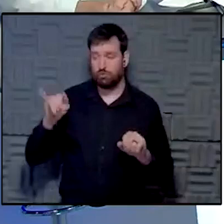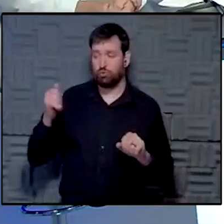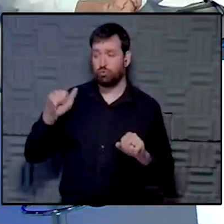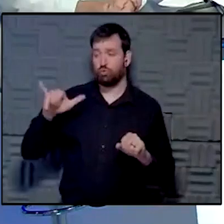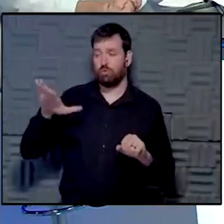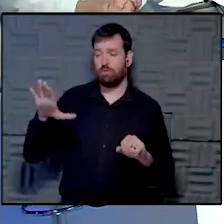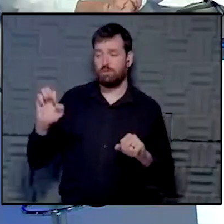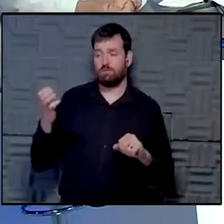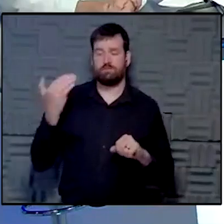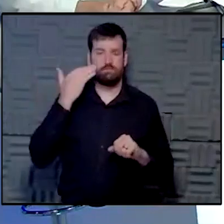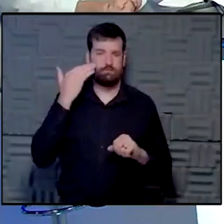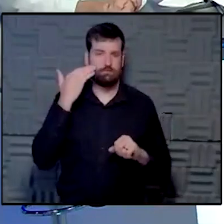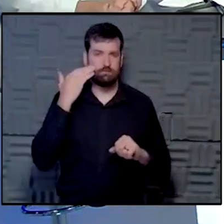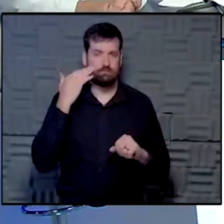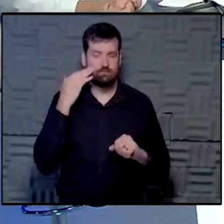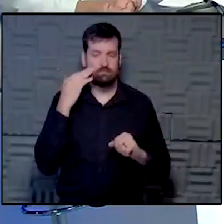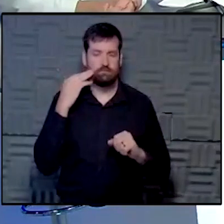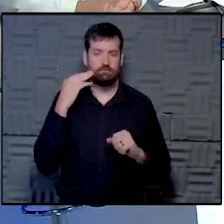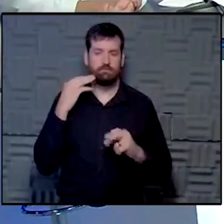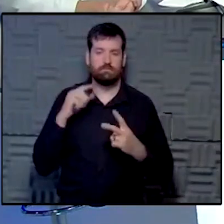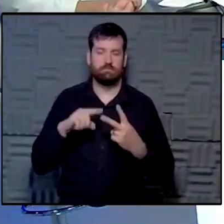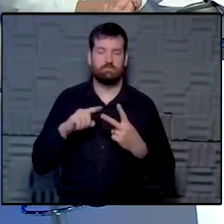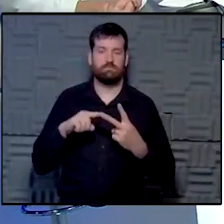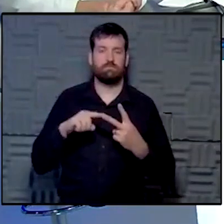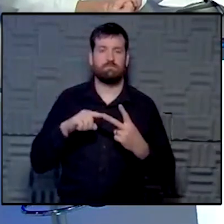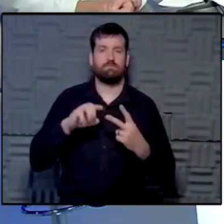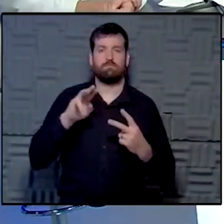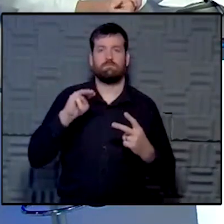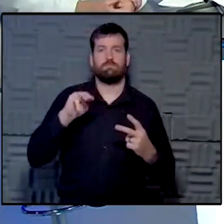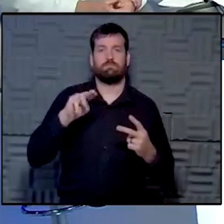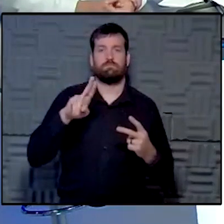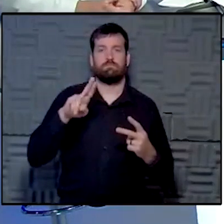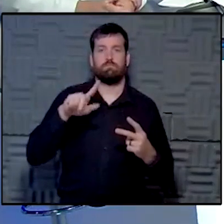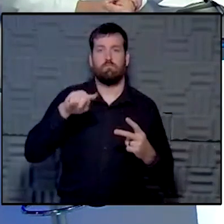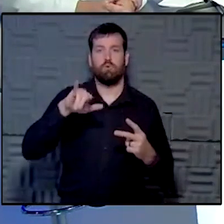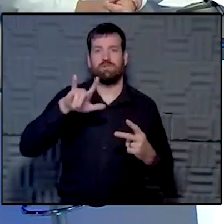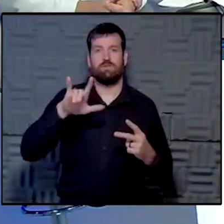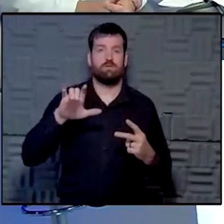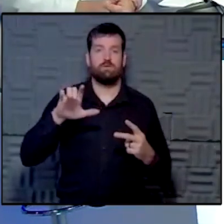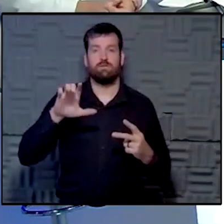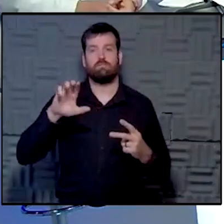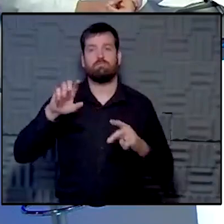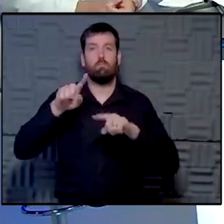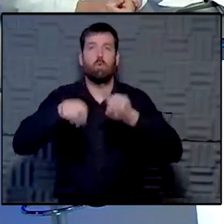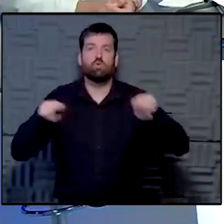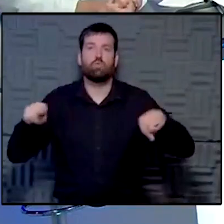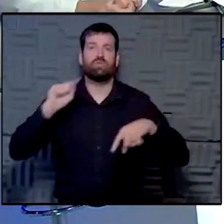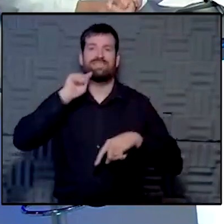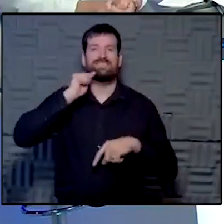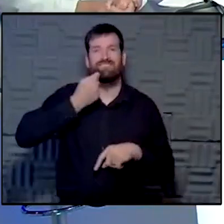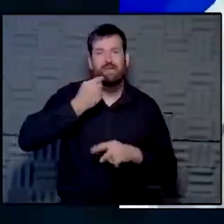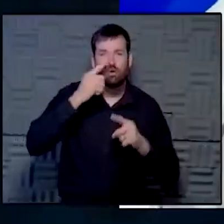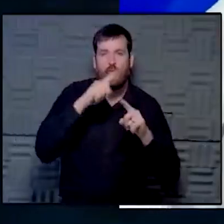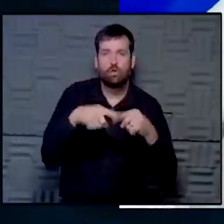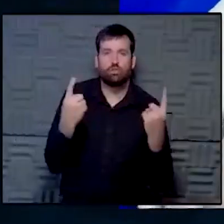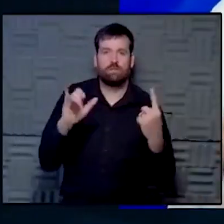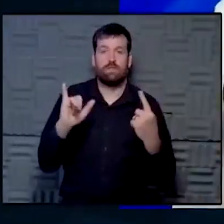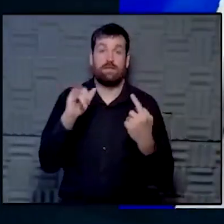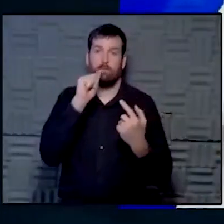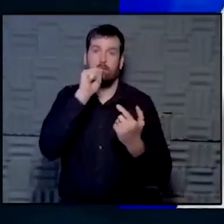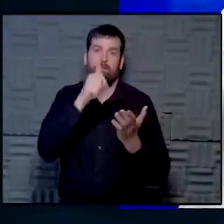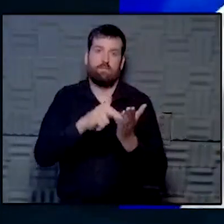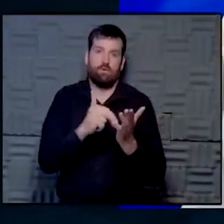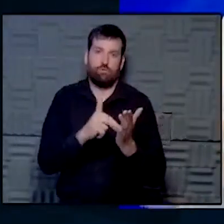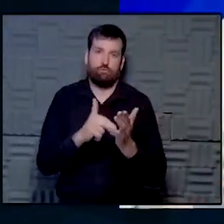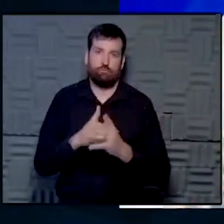wanting to know about multiple severe allergies to things like peanut butter and that kind of thing. Okay, let's take